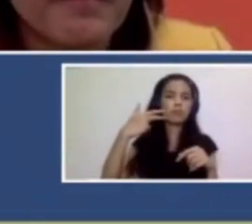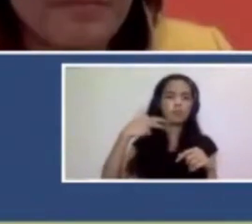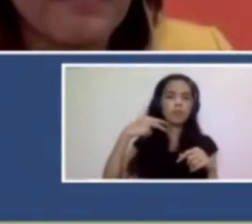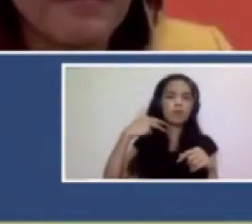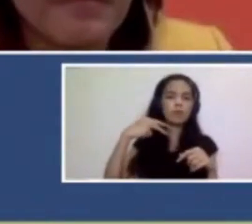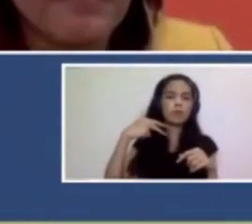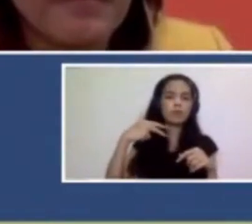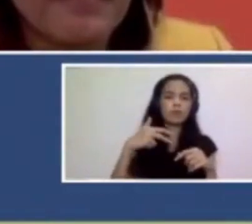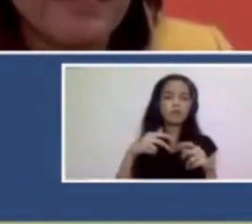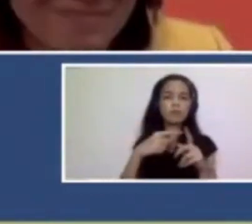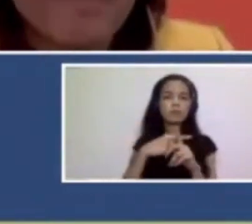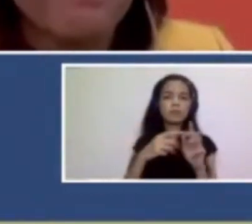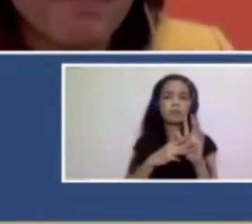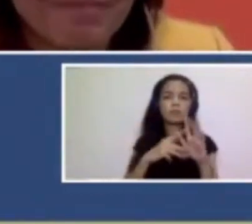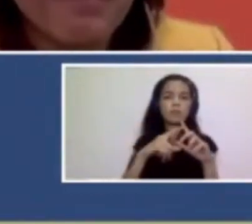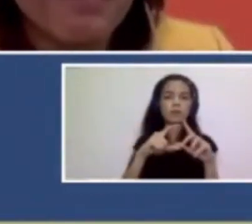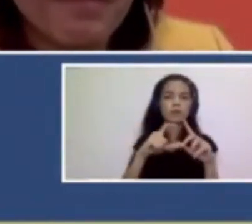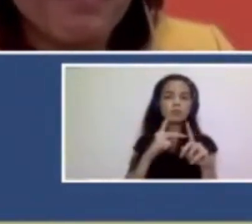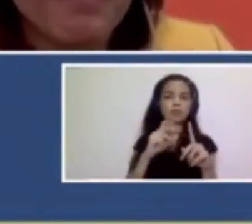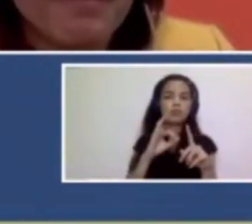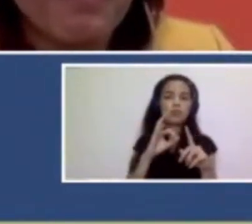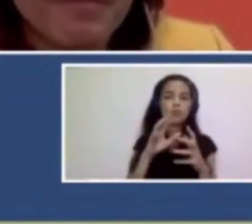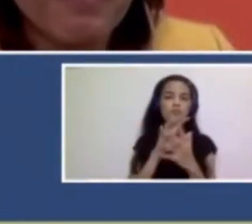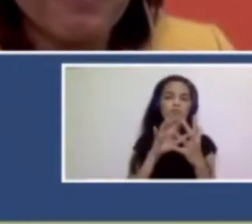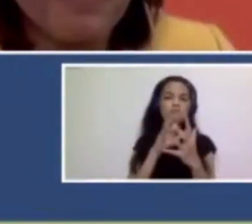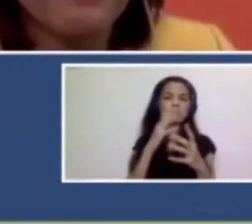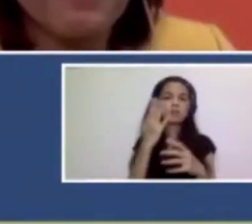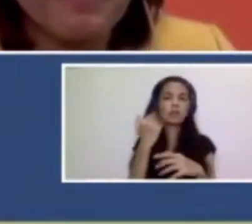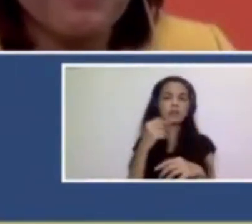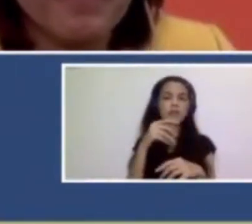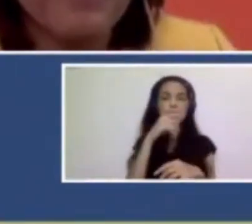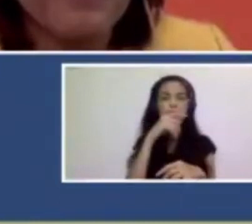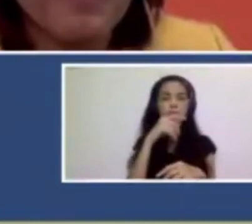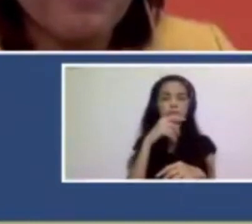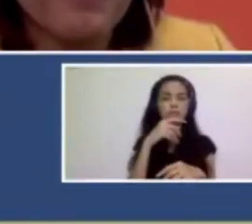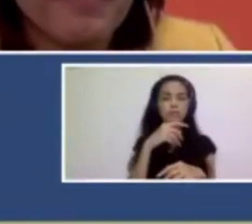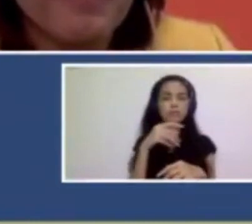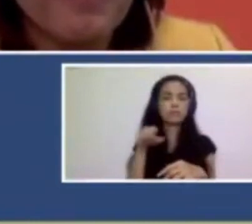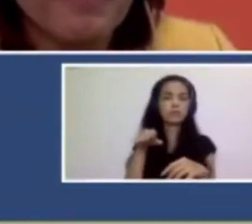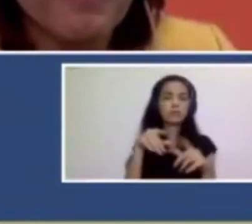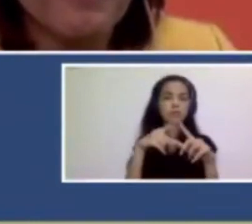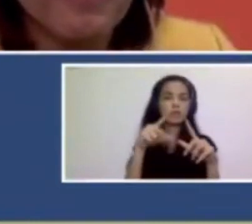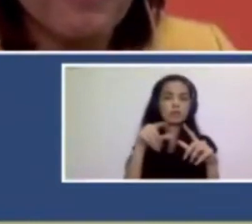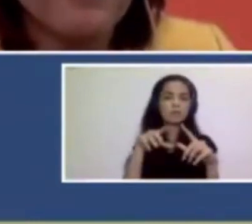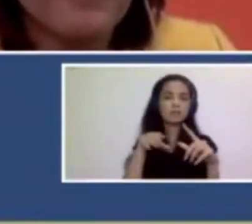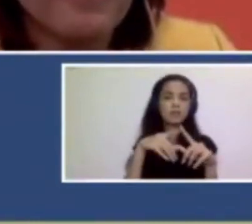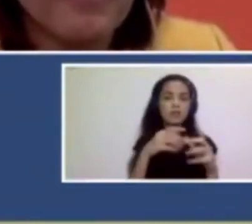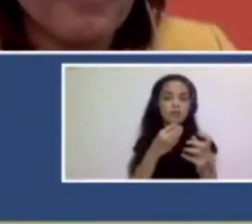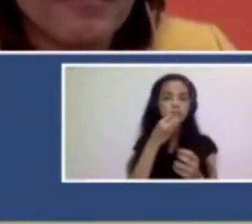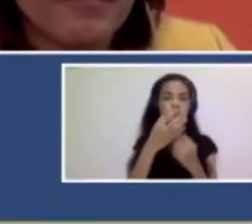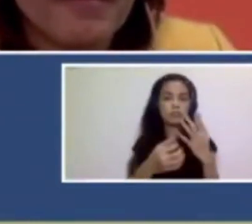macho complex, which you mentioned earlier. This social discrimination to women put them to